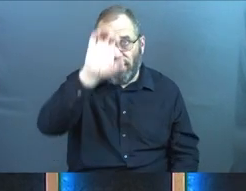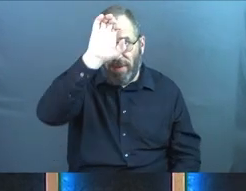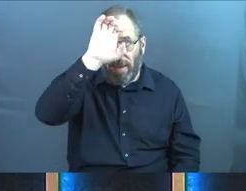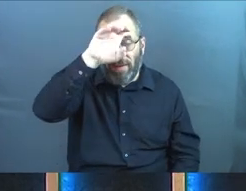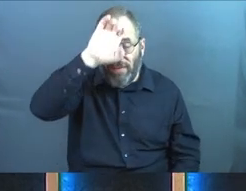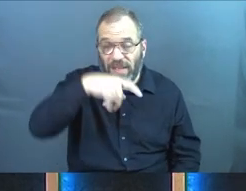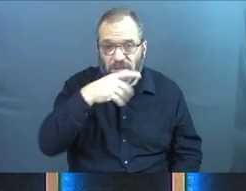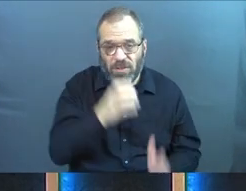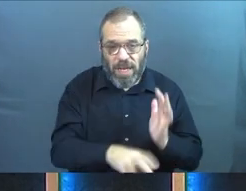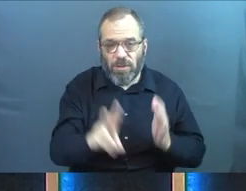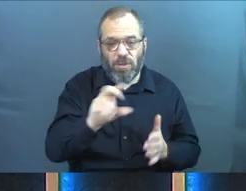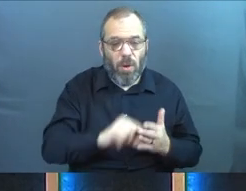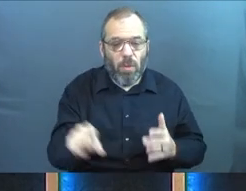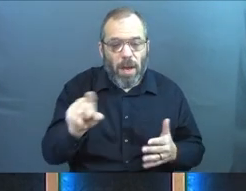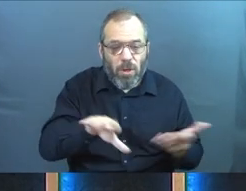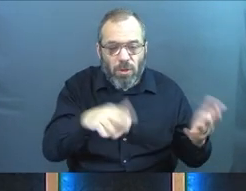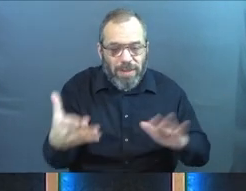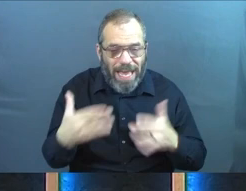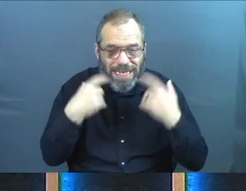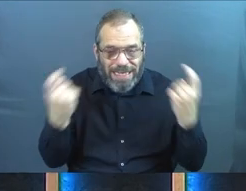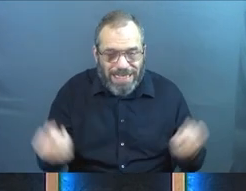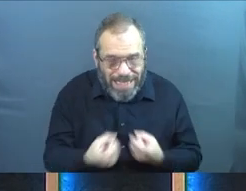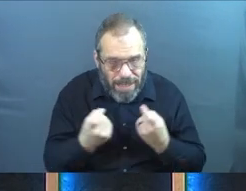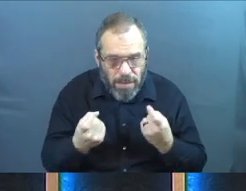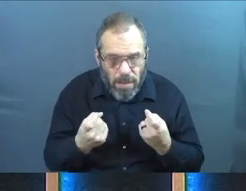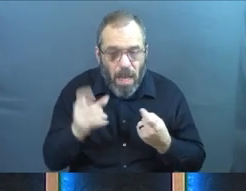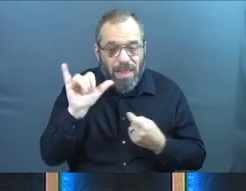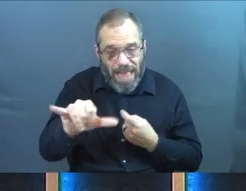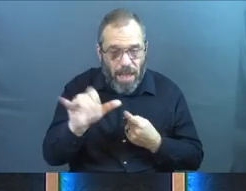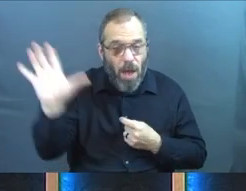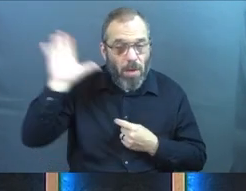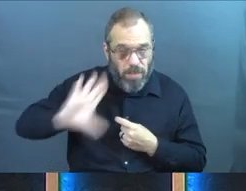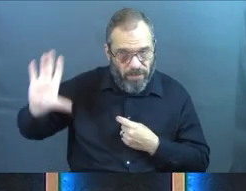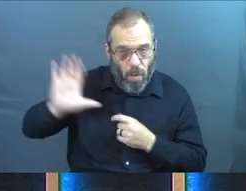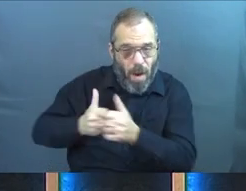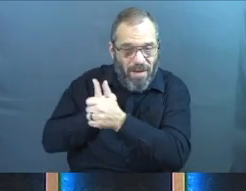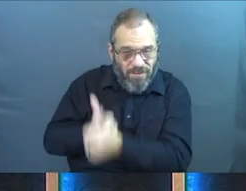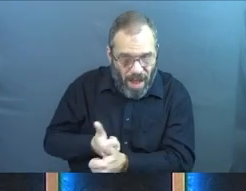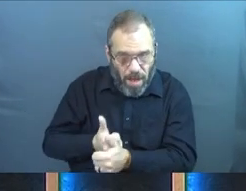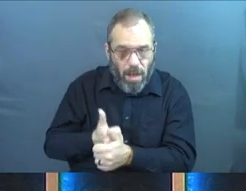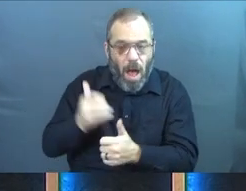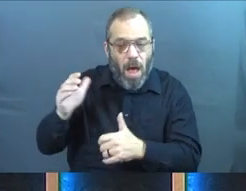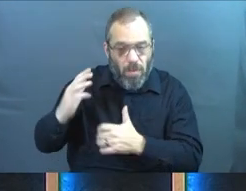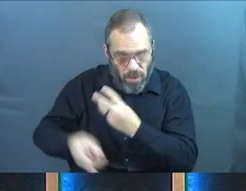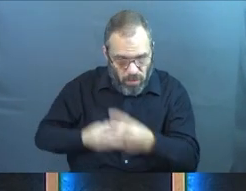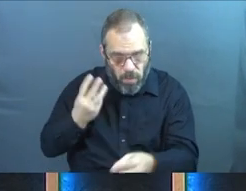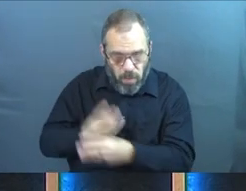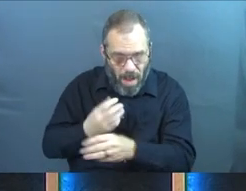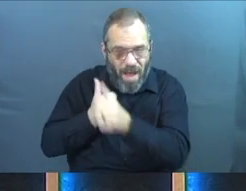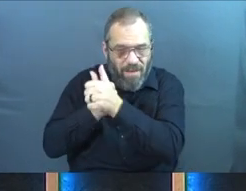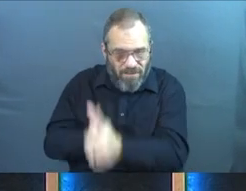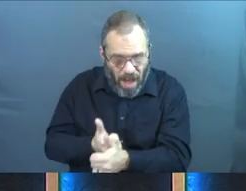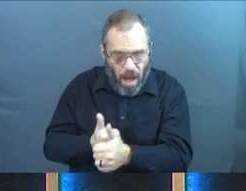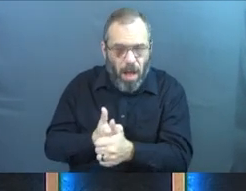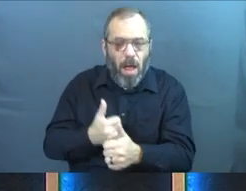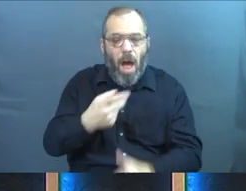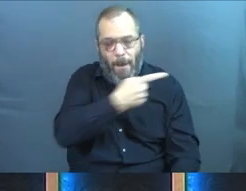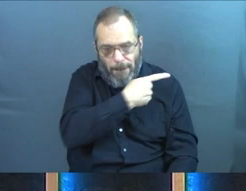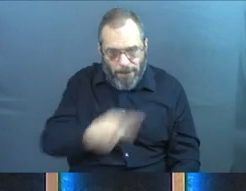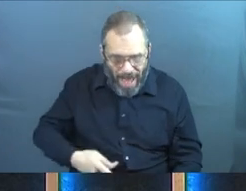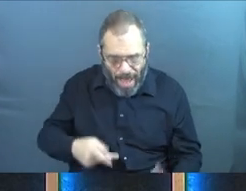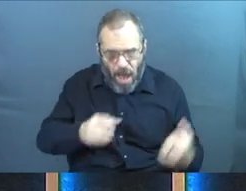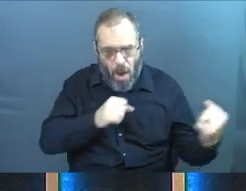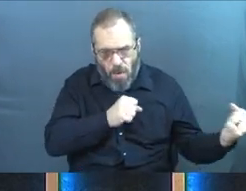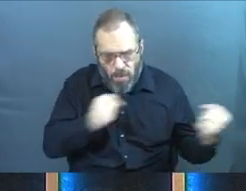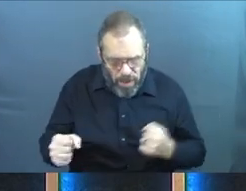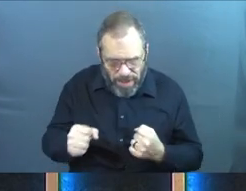2 says, and you were dead in the trespasses and sins in which you once walked, following the course of this world, following the prince of the